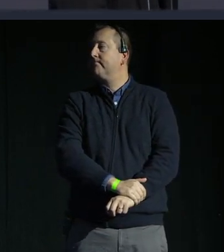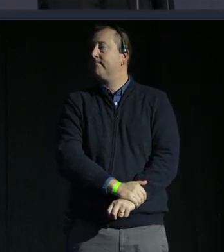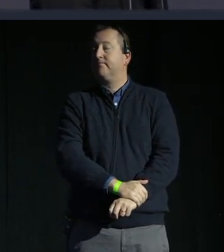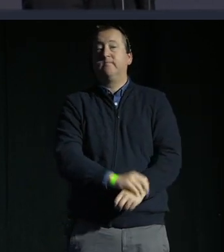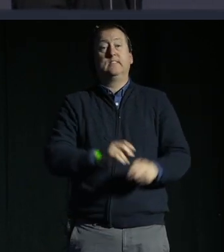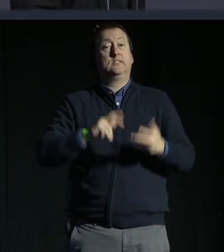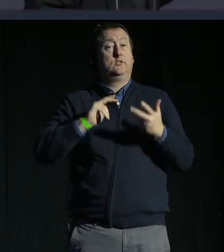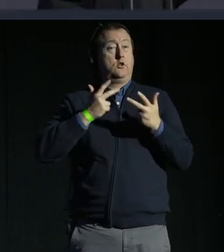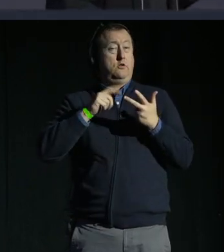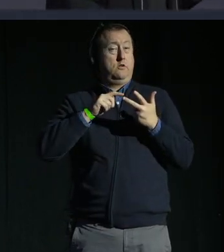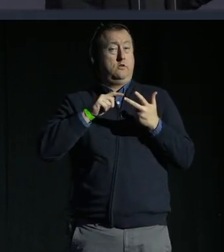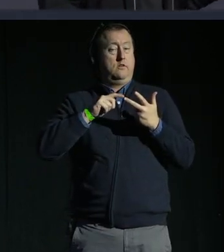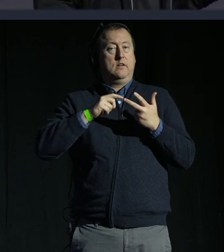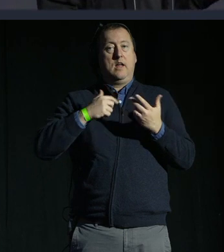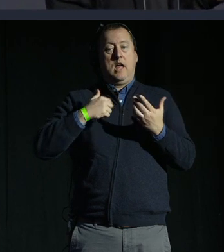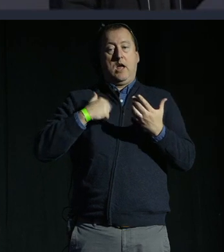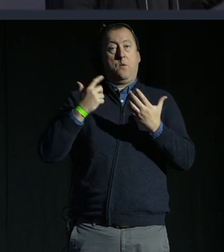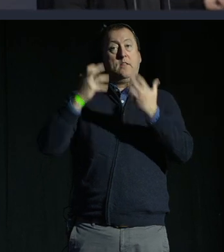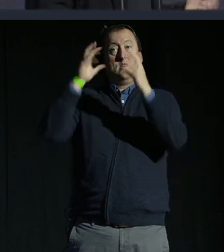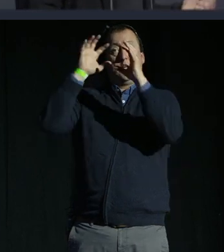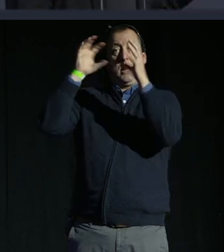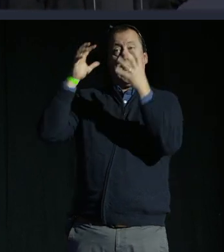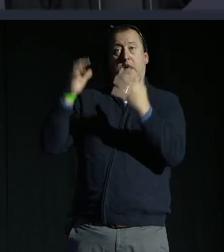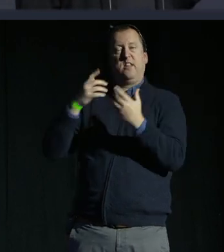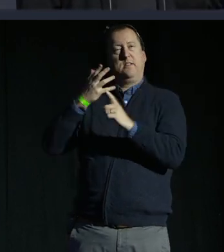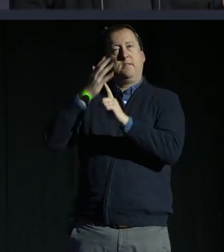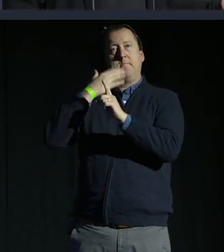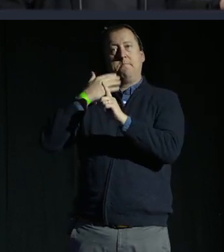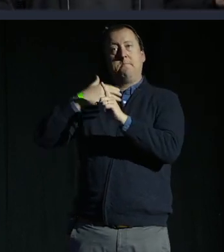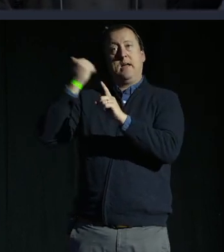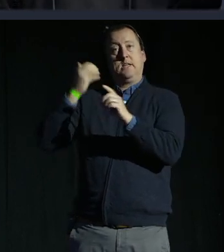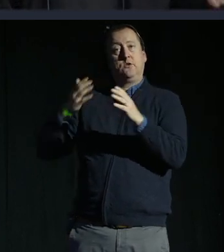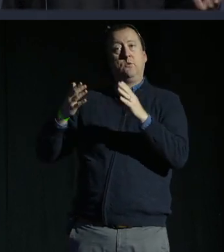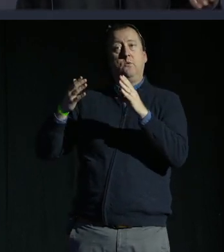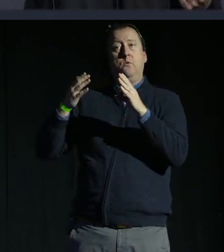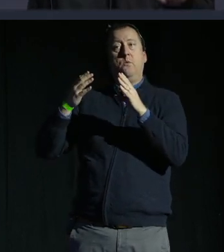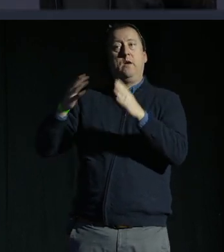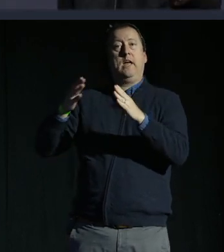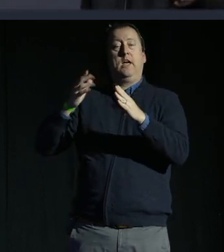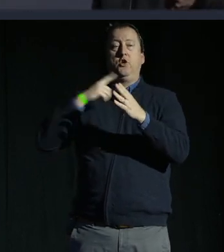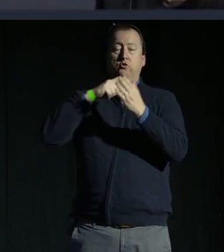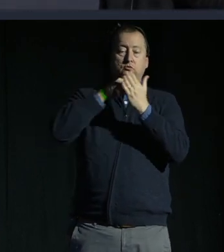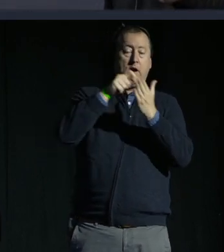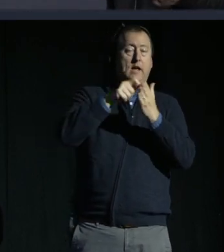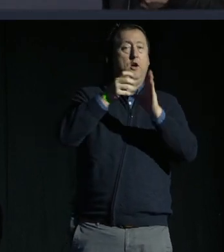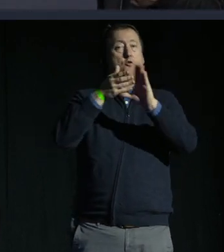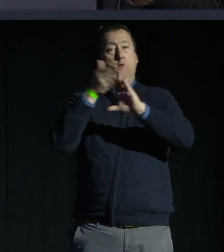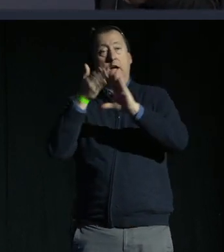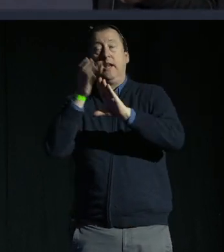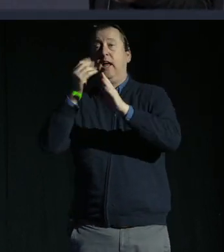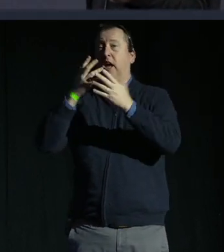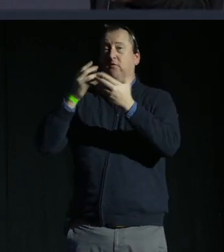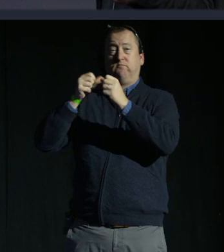Third, I want DBT Cloud to be the best way to write, run, and operate